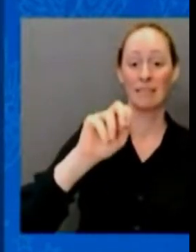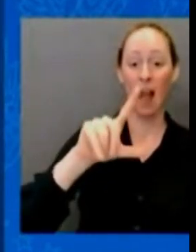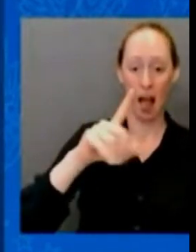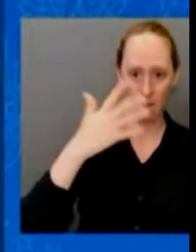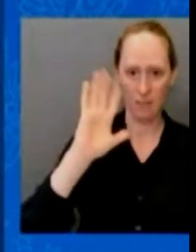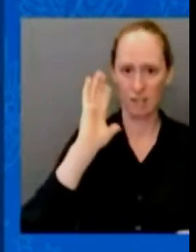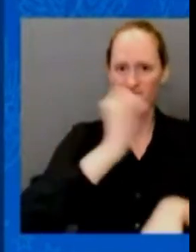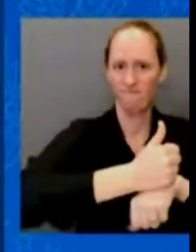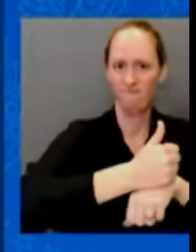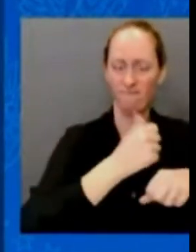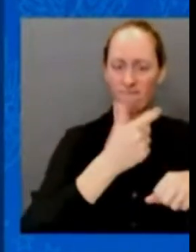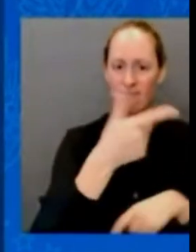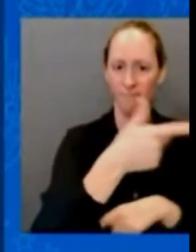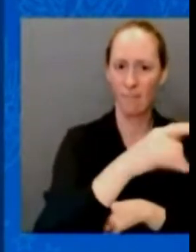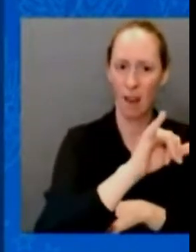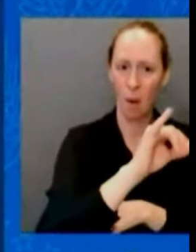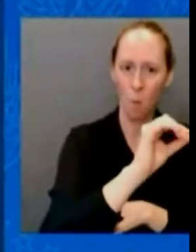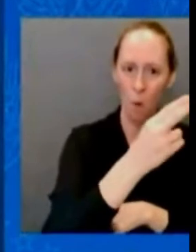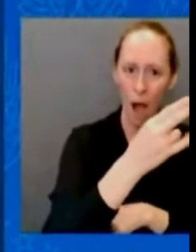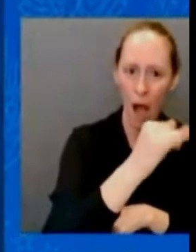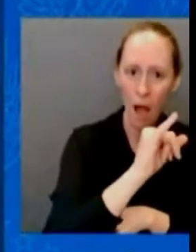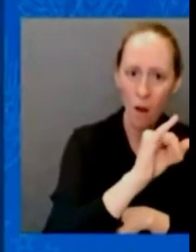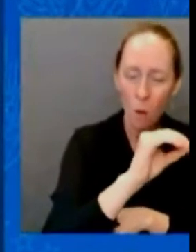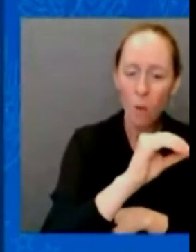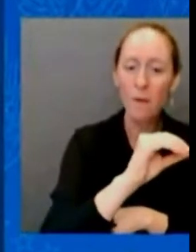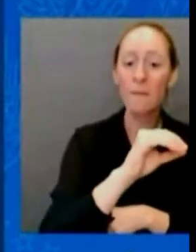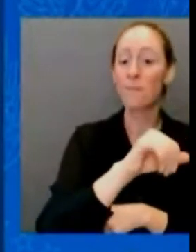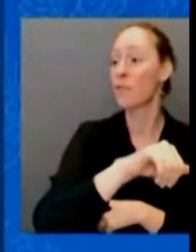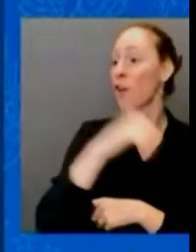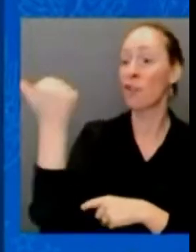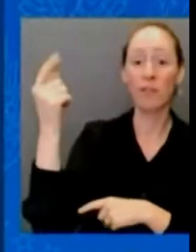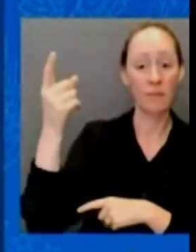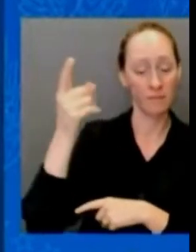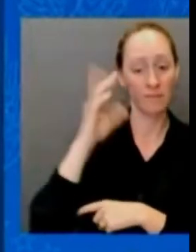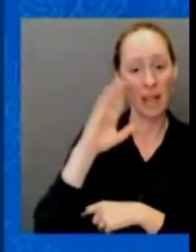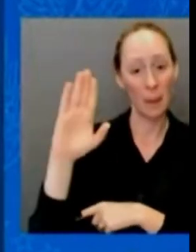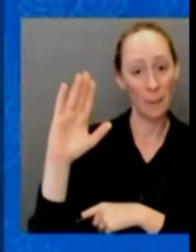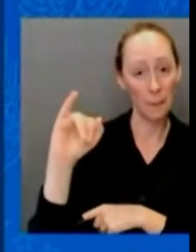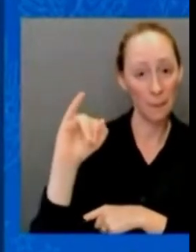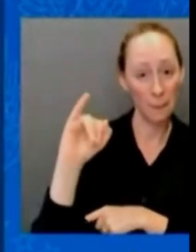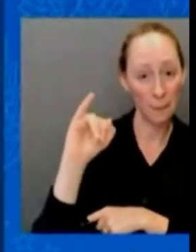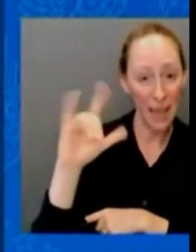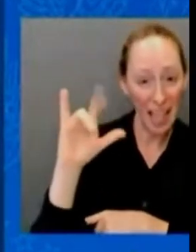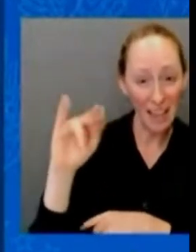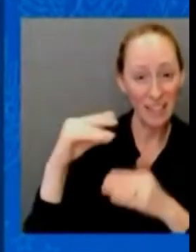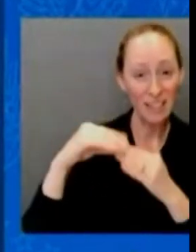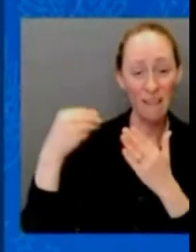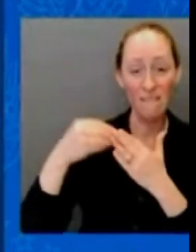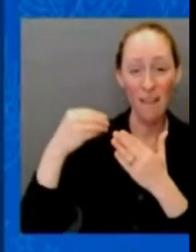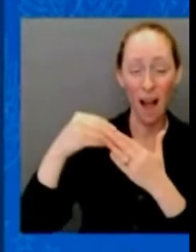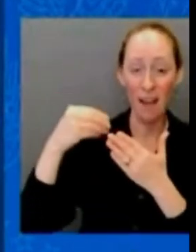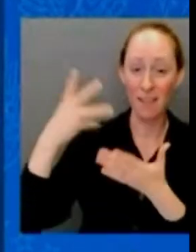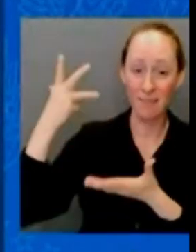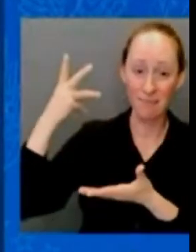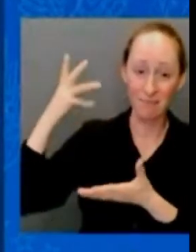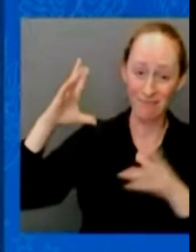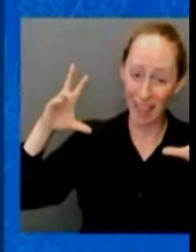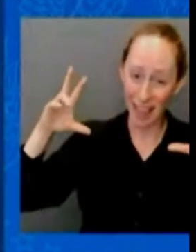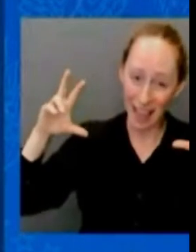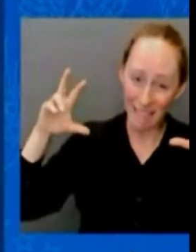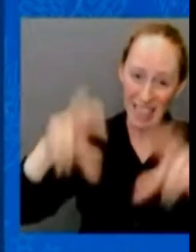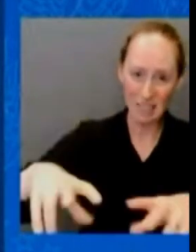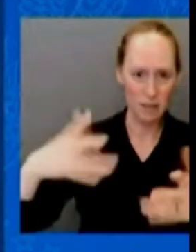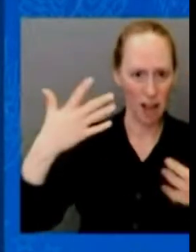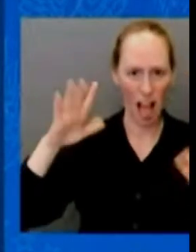billions of dollars across America to make these chips here. And it matters to you all. No matter where you